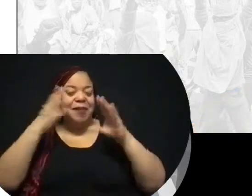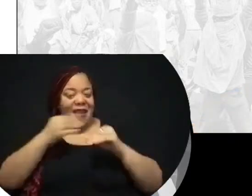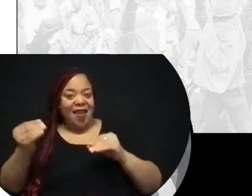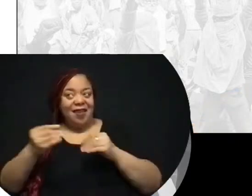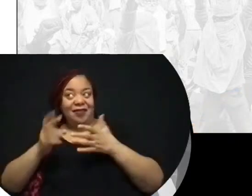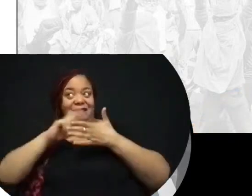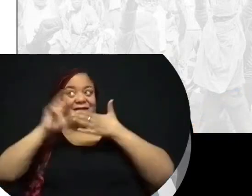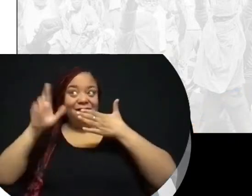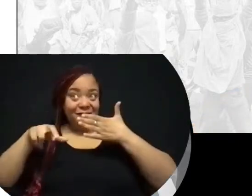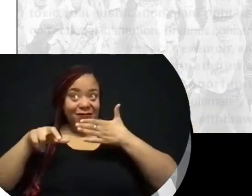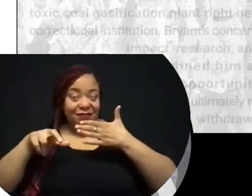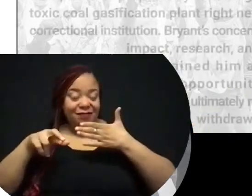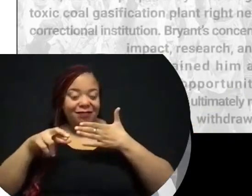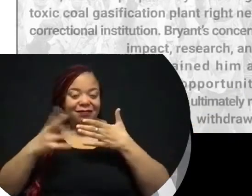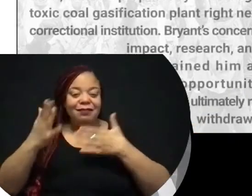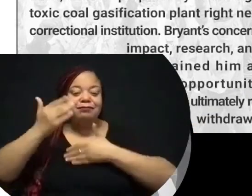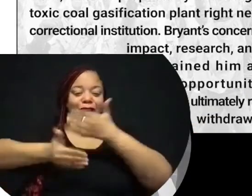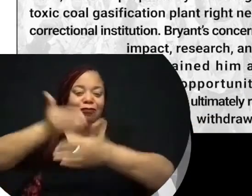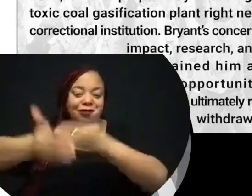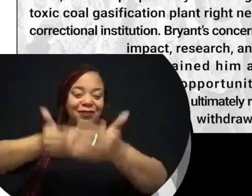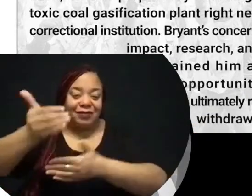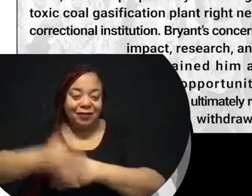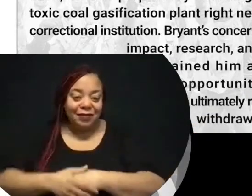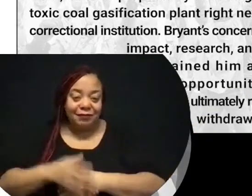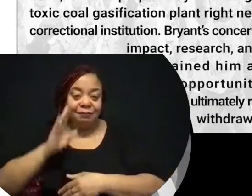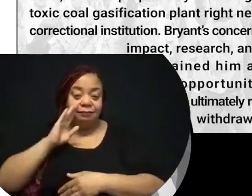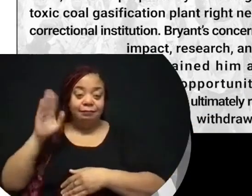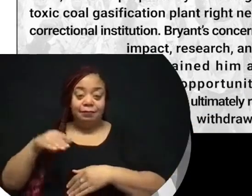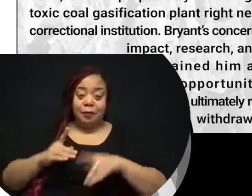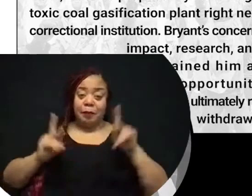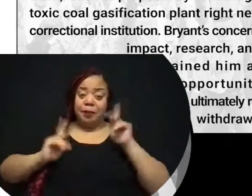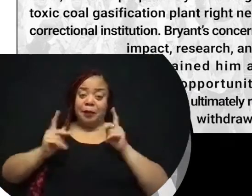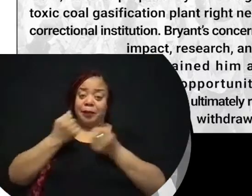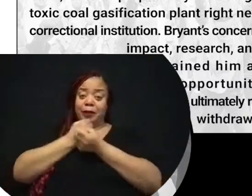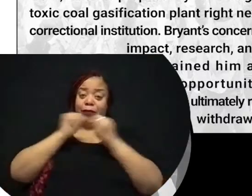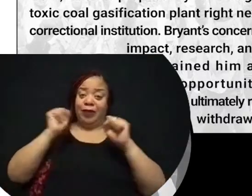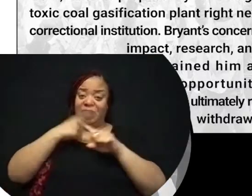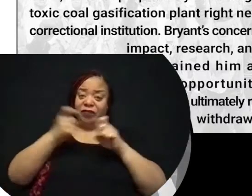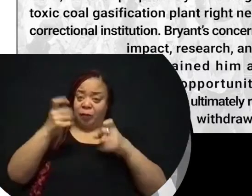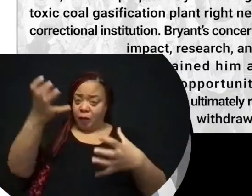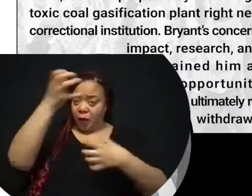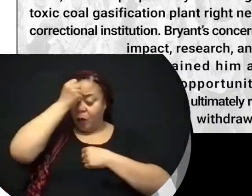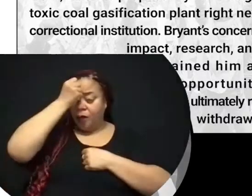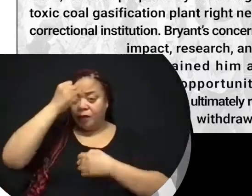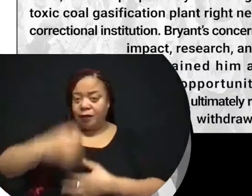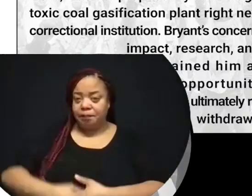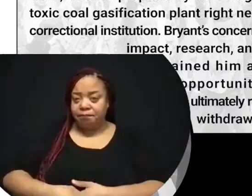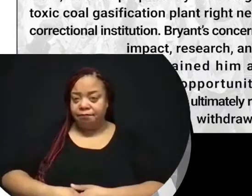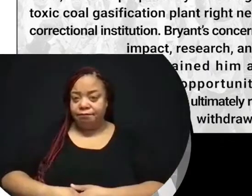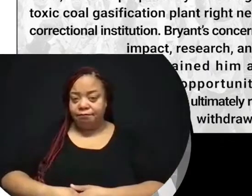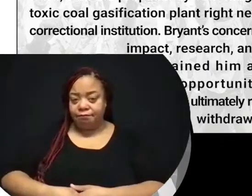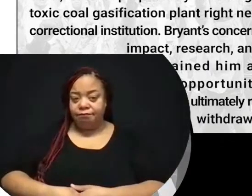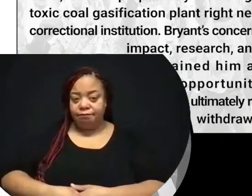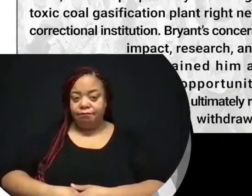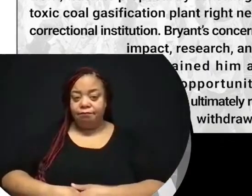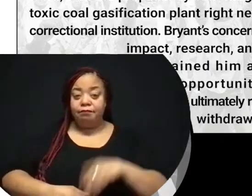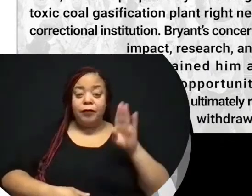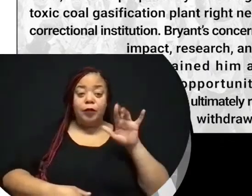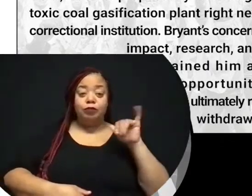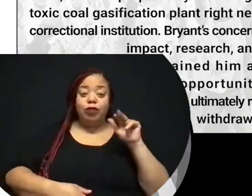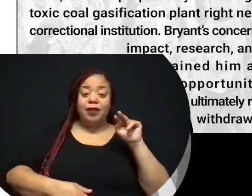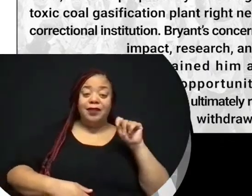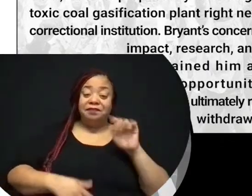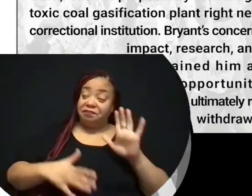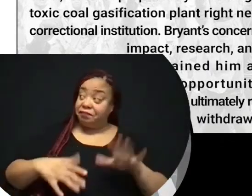As a final thought, awareness and education is the first step to ending